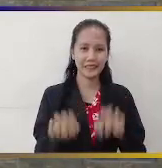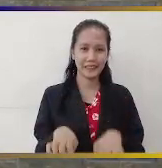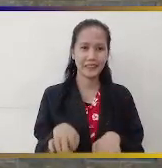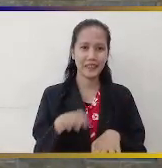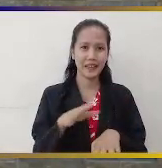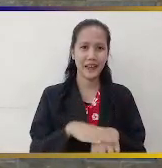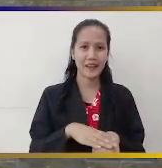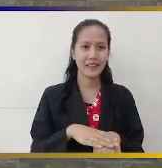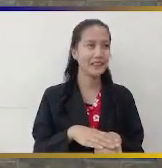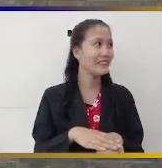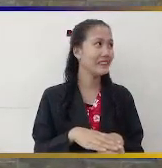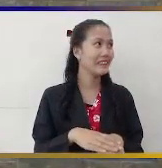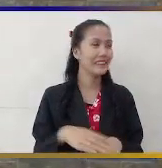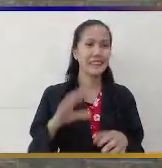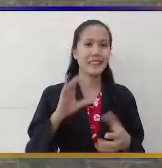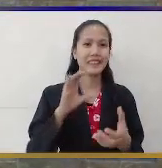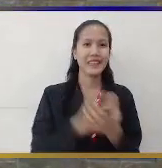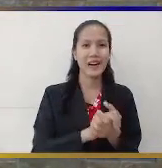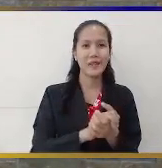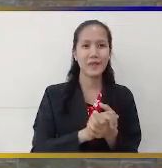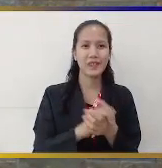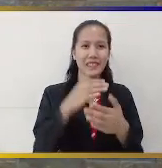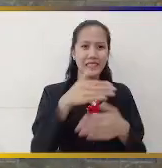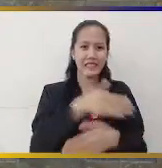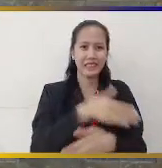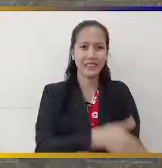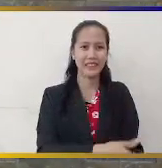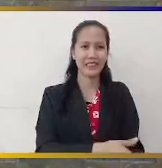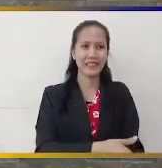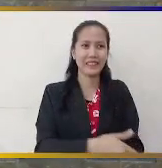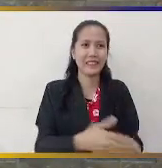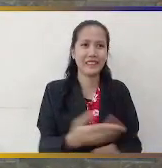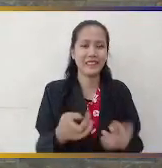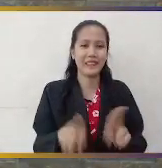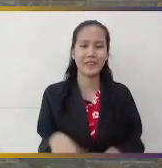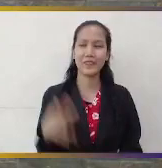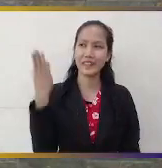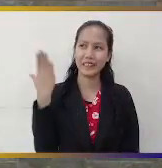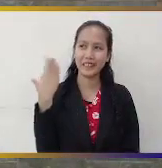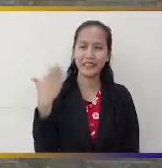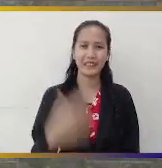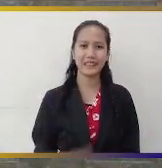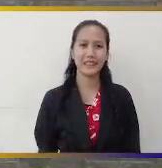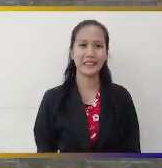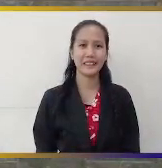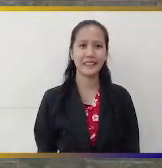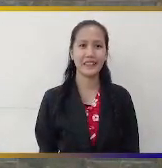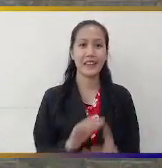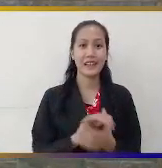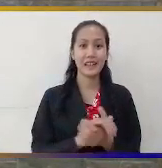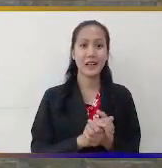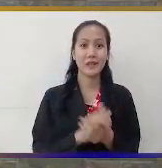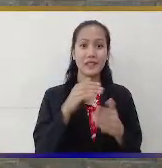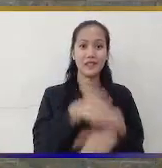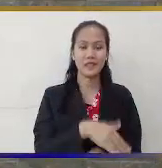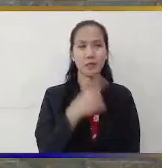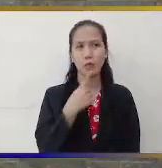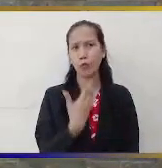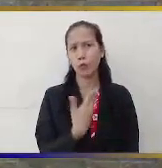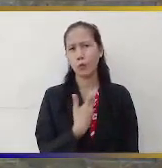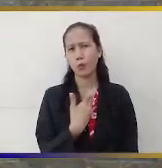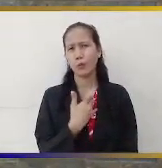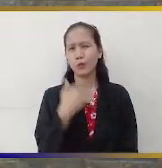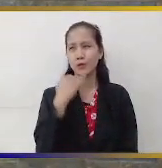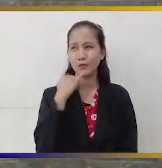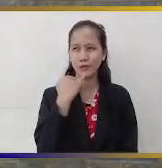Mahal Asawa. Amen. My wife's coming this Friday. She was supposed to be here already. If she was, I guarantee